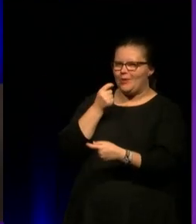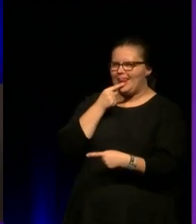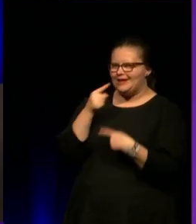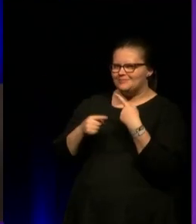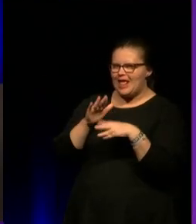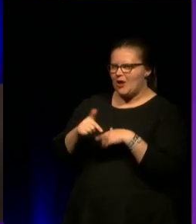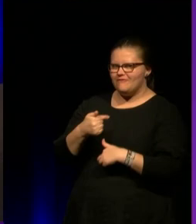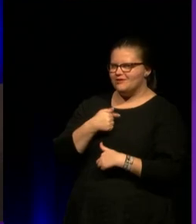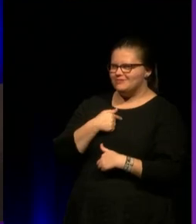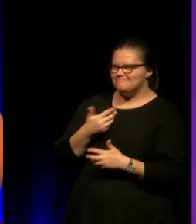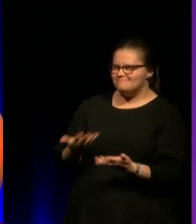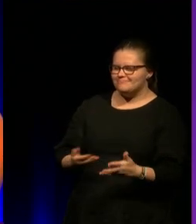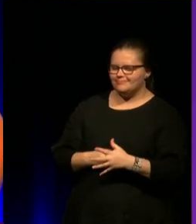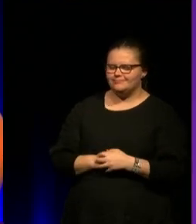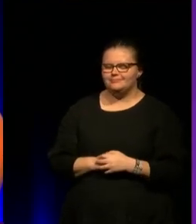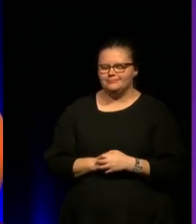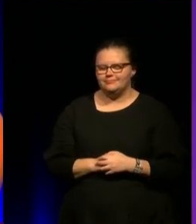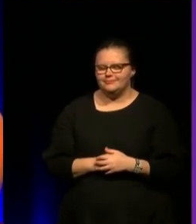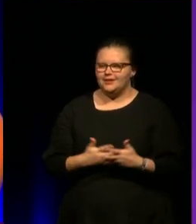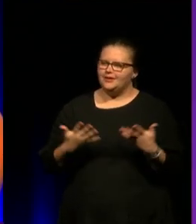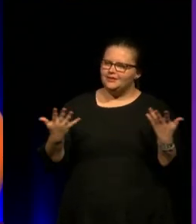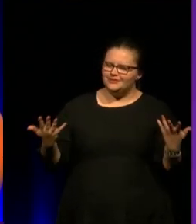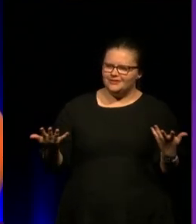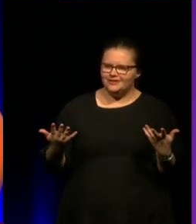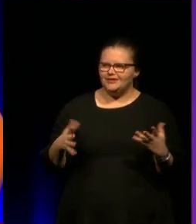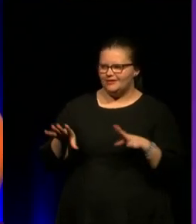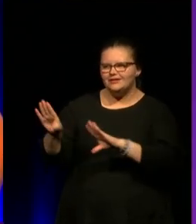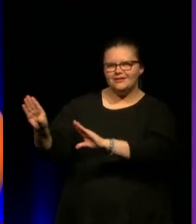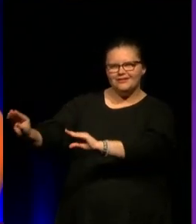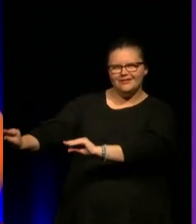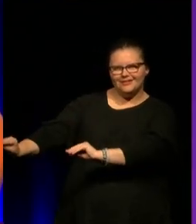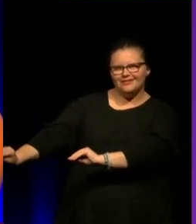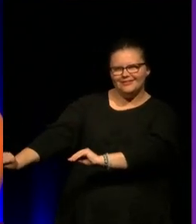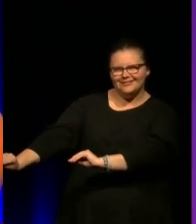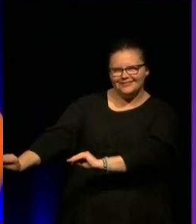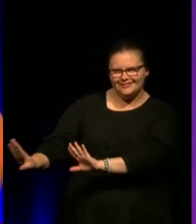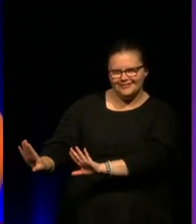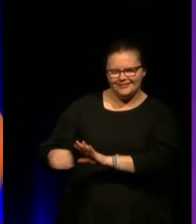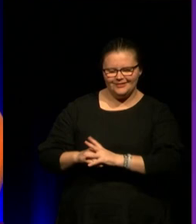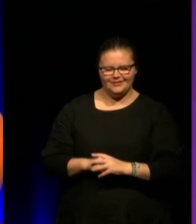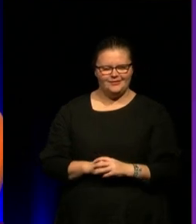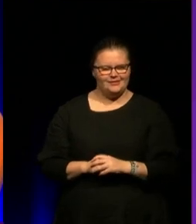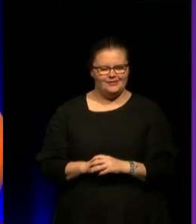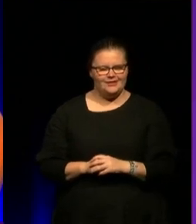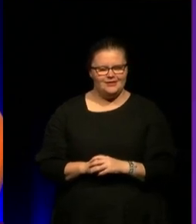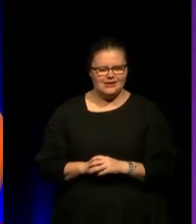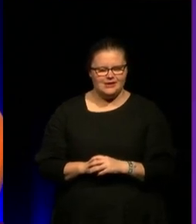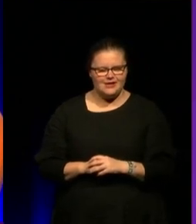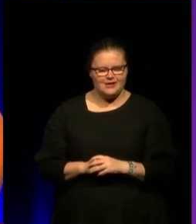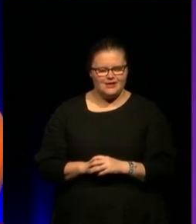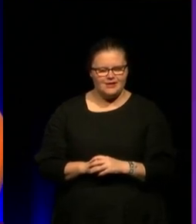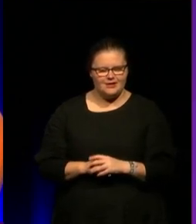I think that when the team, it's enough out of you, Pat Condren. I think that